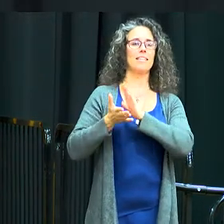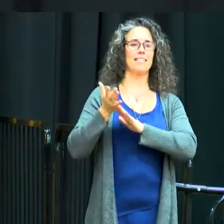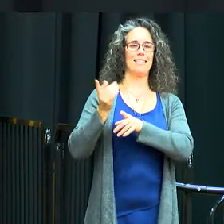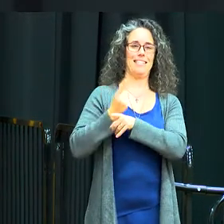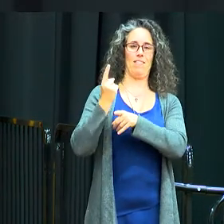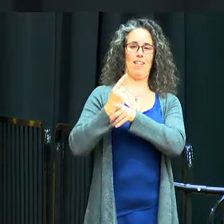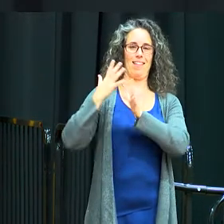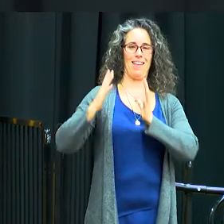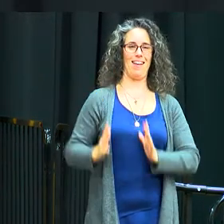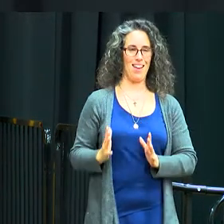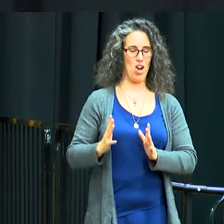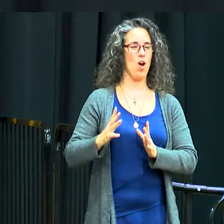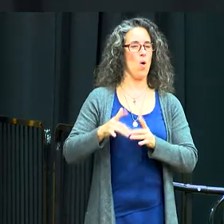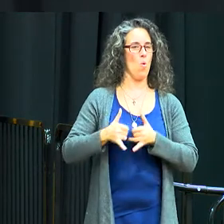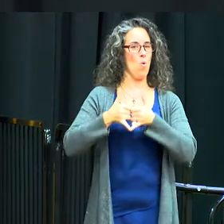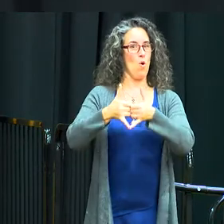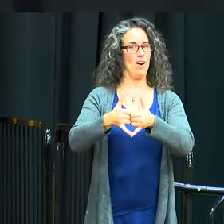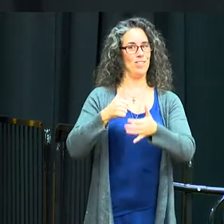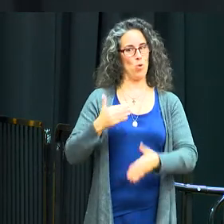Award. Please welcome